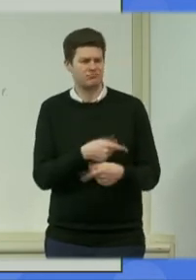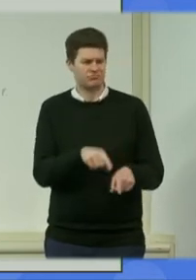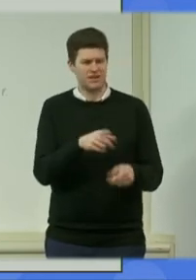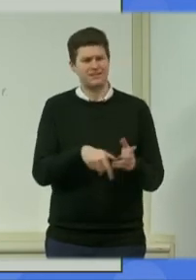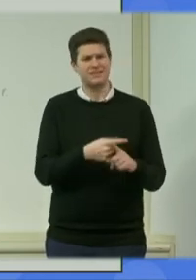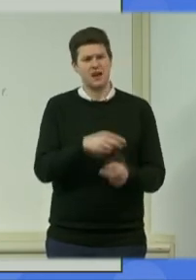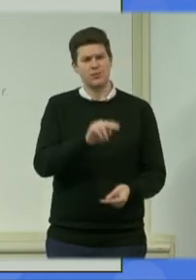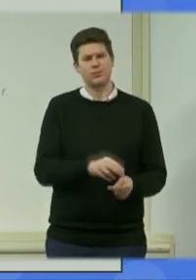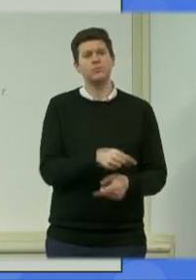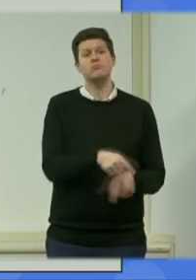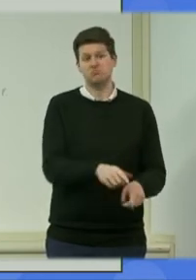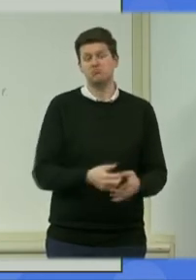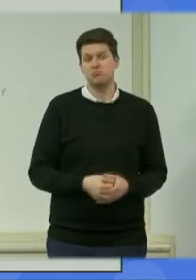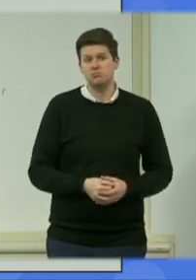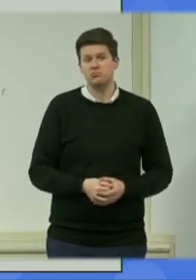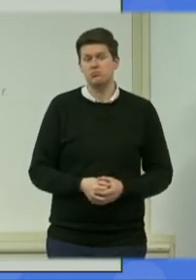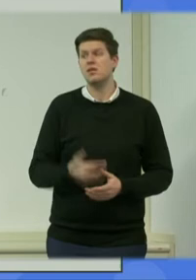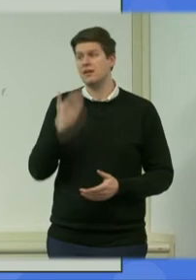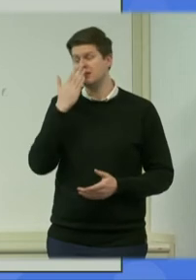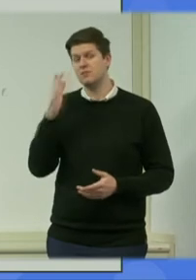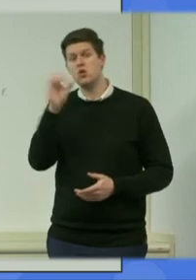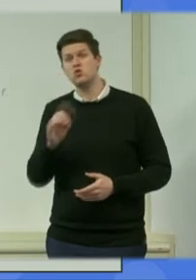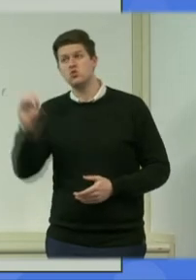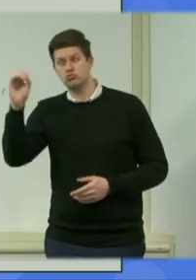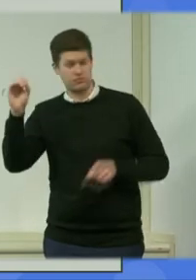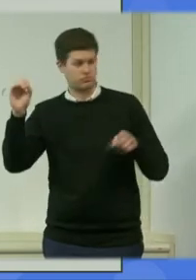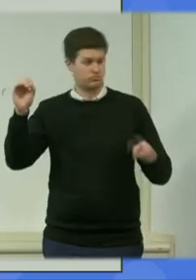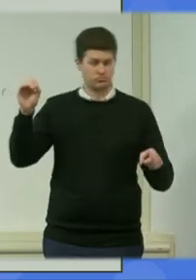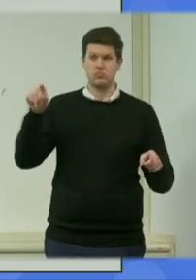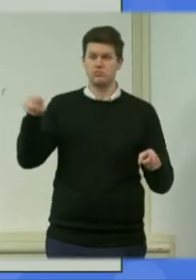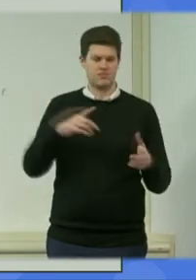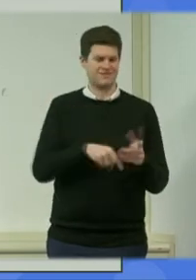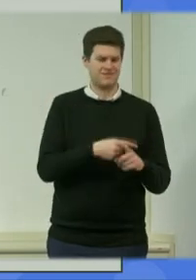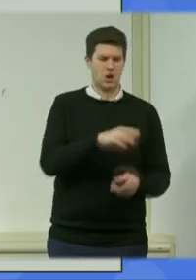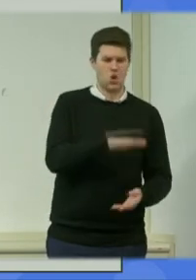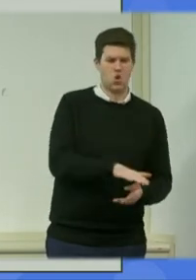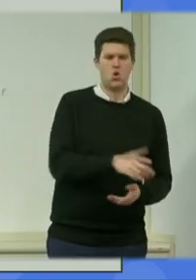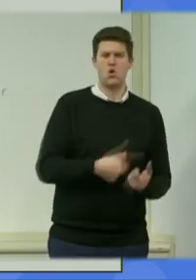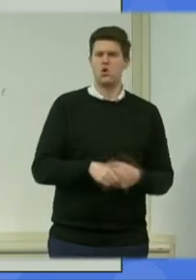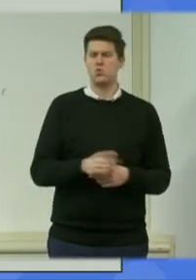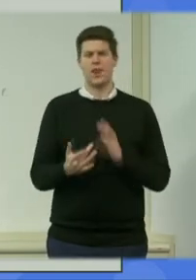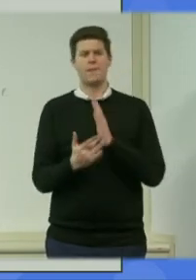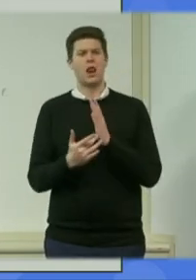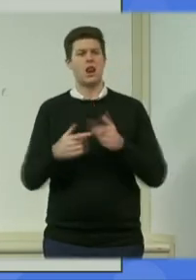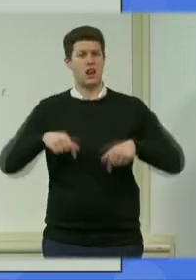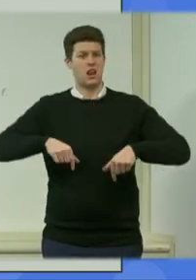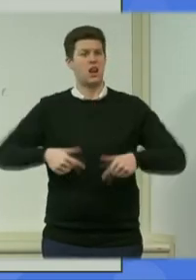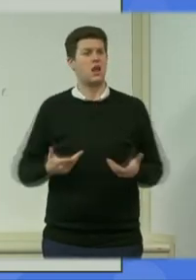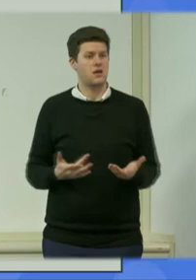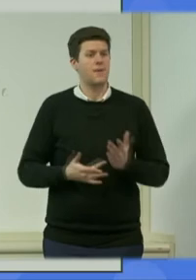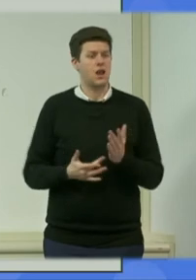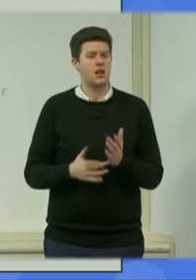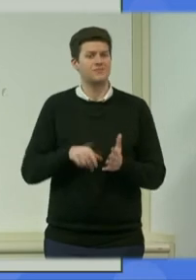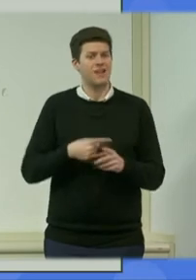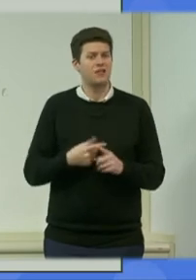What you tend to find in the UK is we sit in between Europe and these other English-speaking countries, and depending on whether you have a Conservative Prime Minister or a Labour Prime Minister, we move